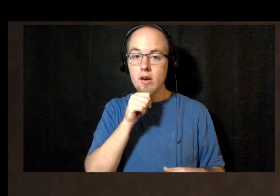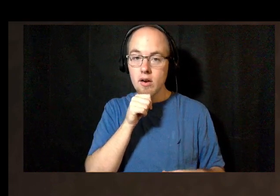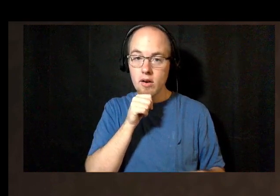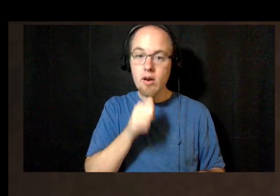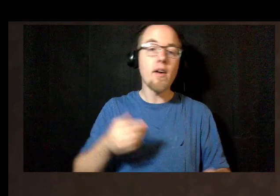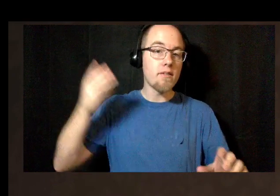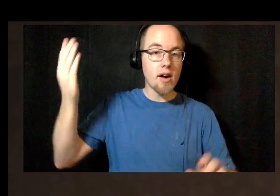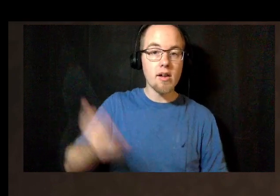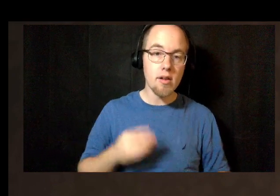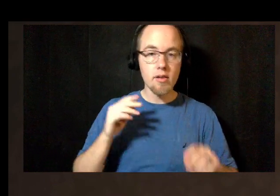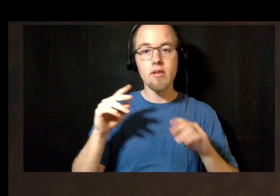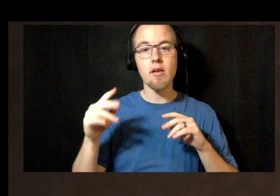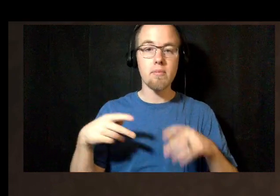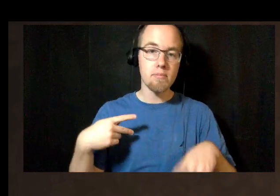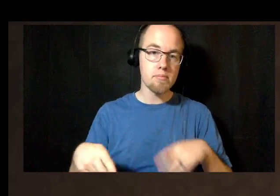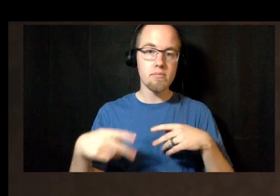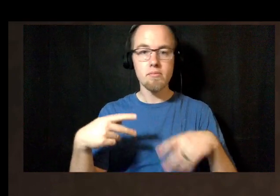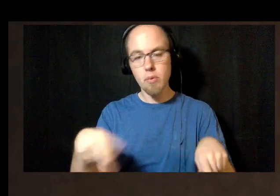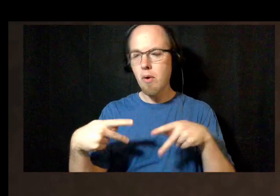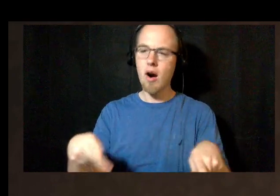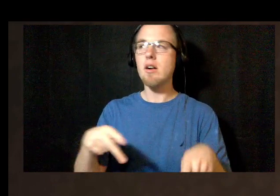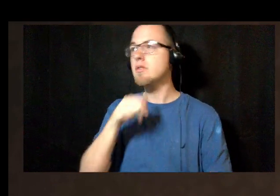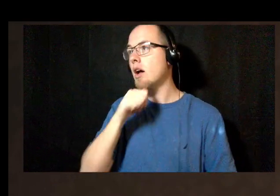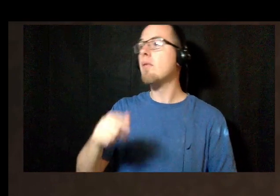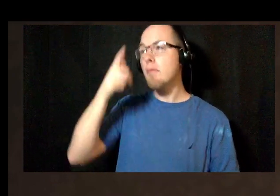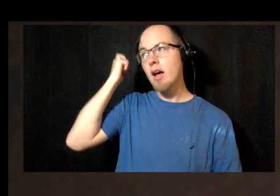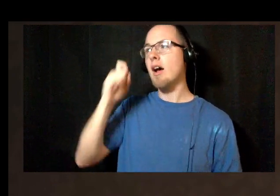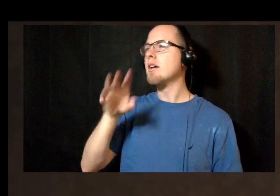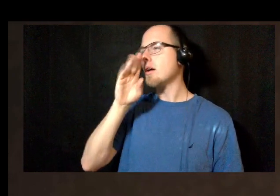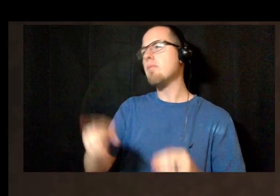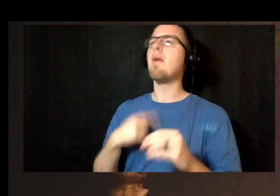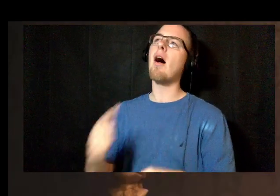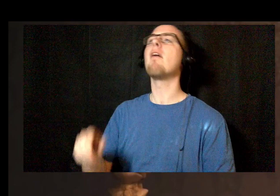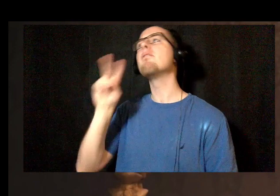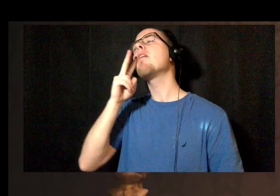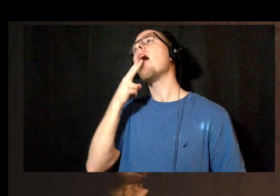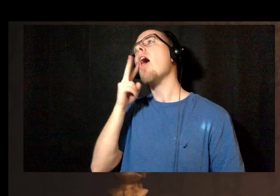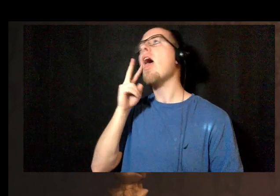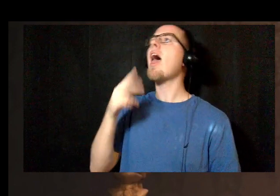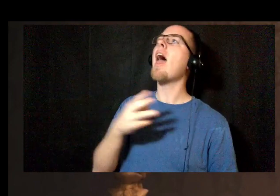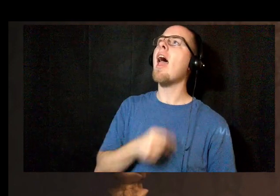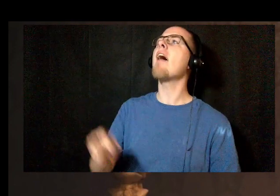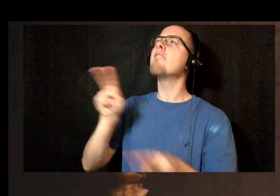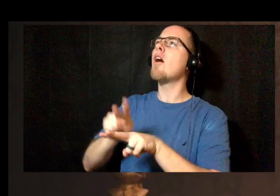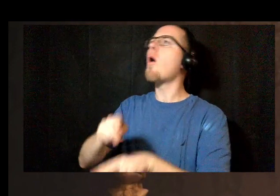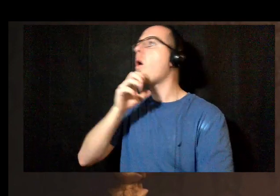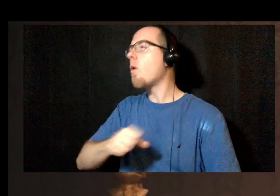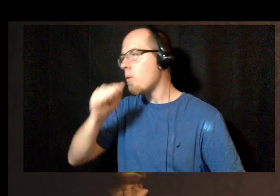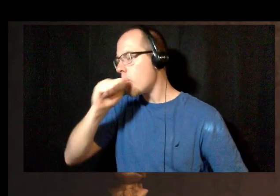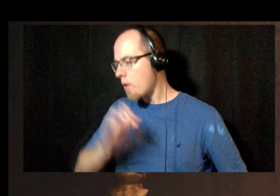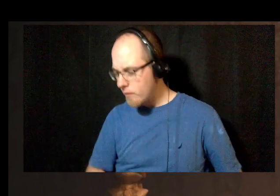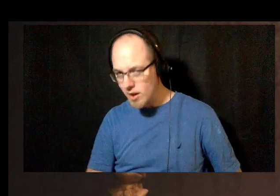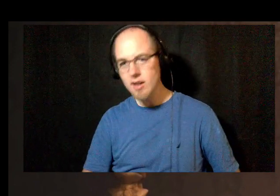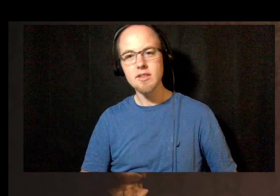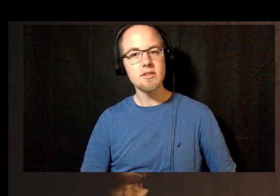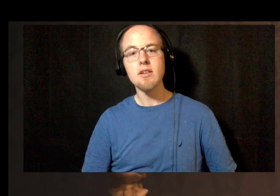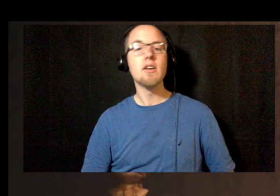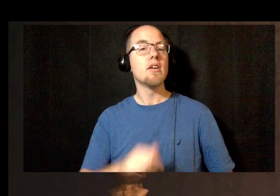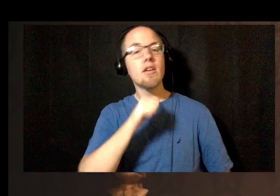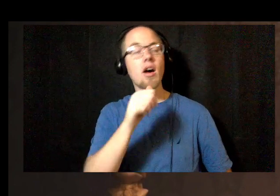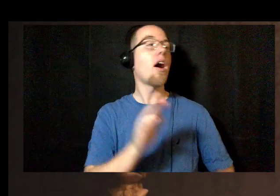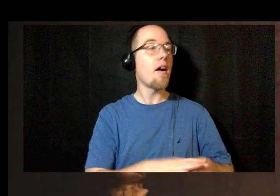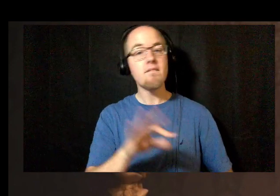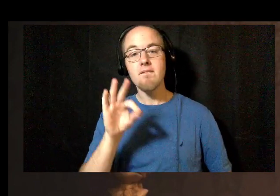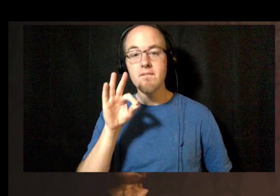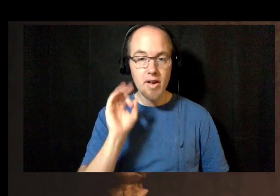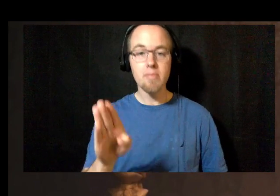not because I ramble on about veganism and fisting old ladies. It's because I'm not on Facebook and everybody just assumes